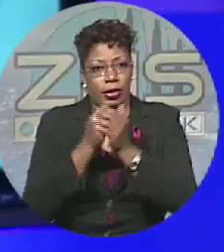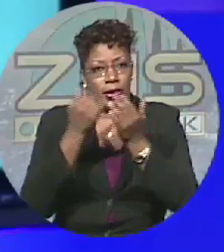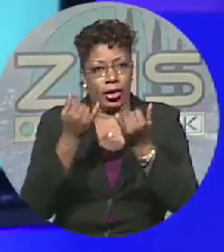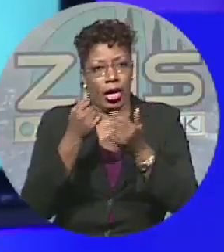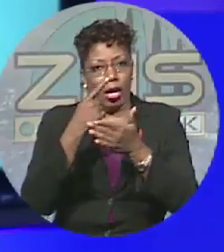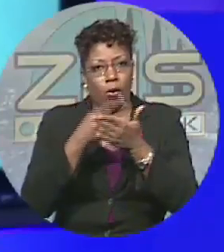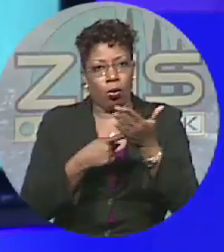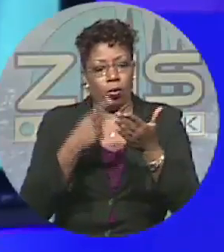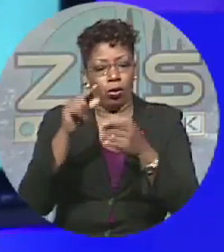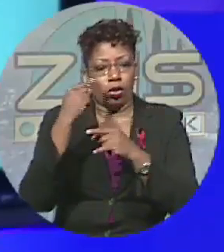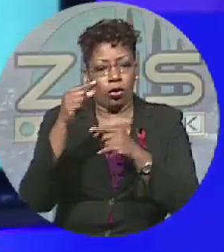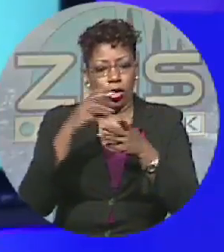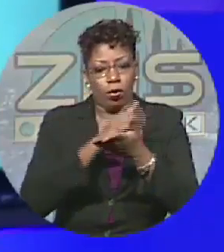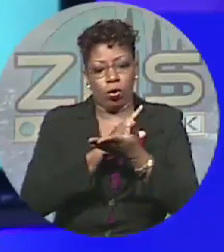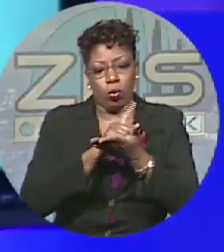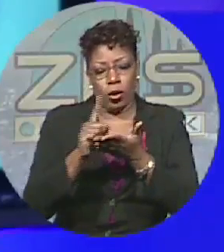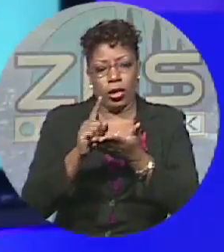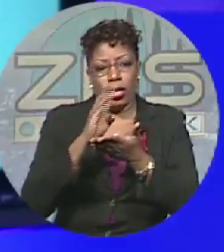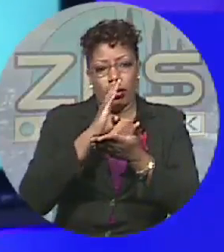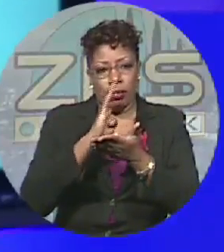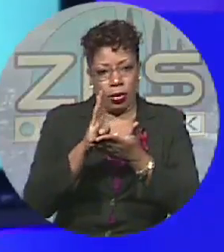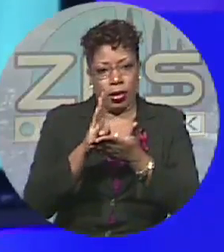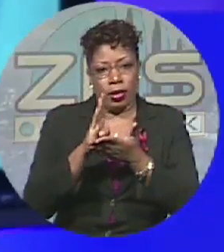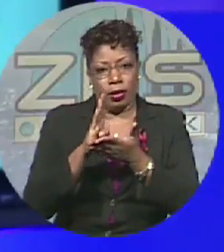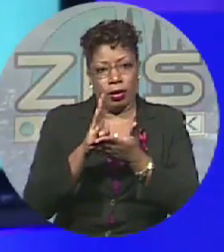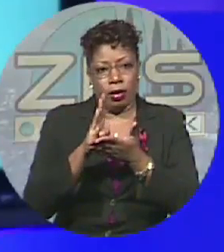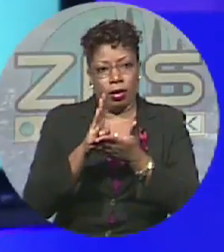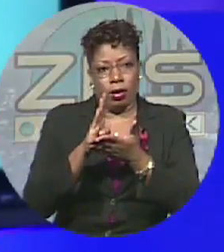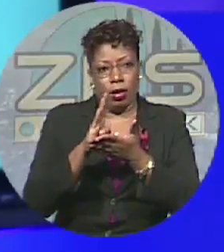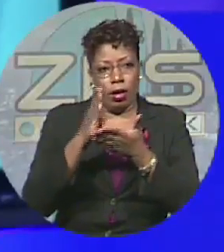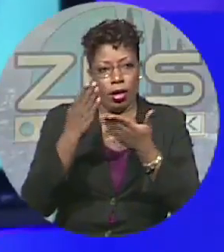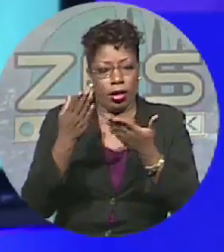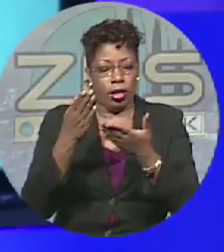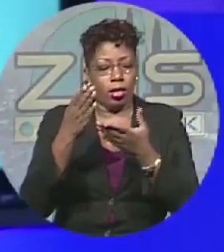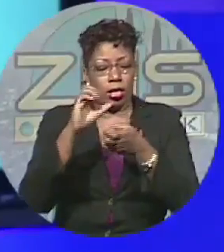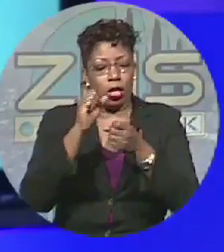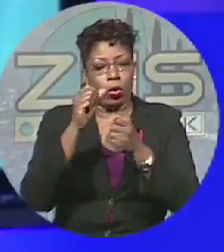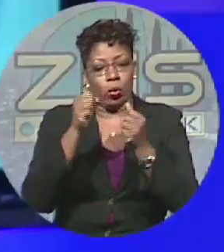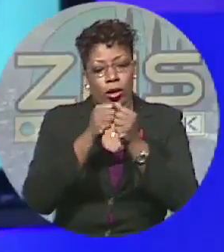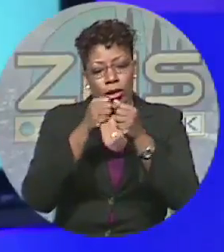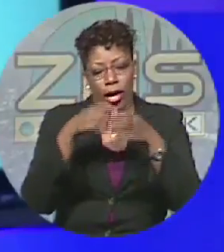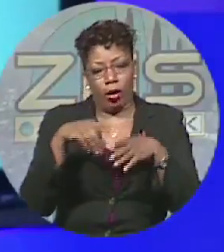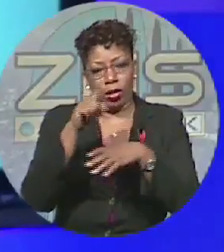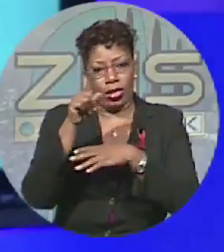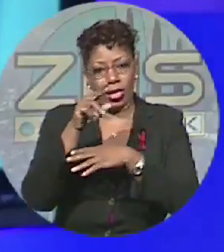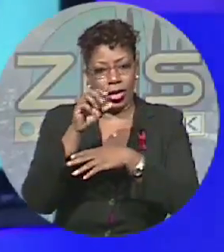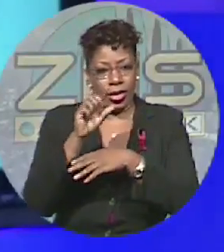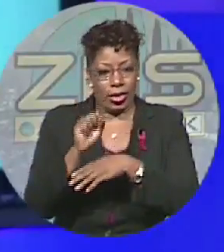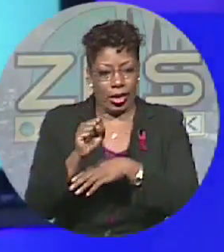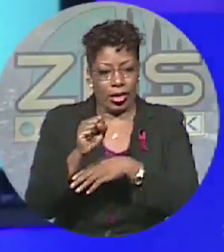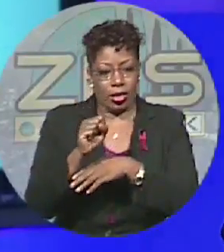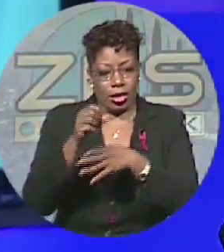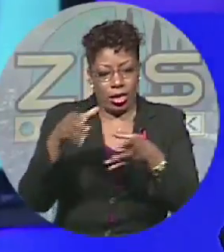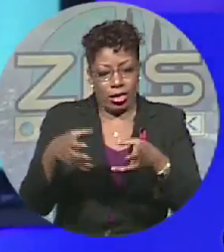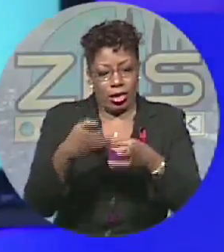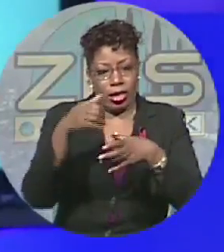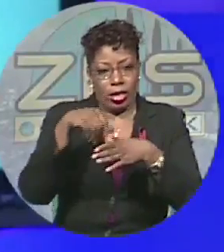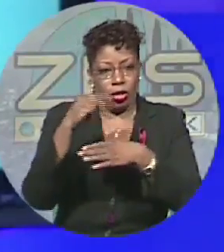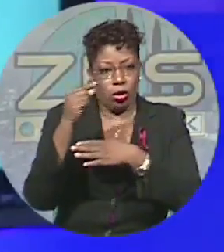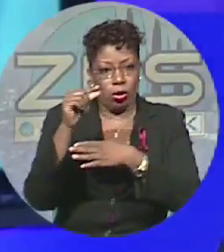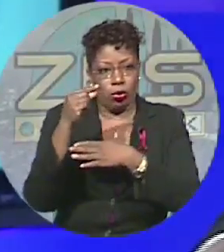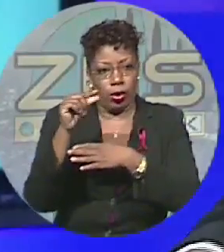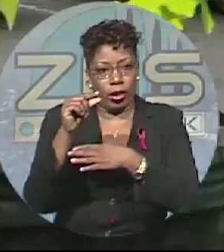Now, what would Green Week be at our Rusty Bethel Drive studios without ZNS really digging into the green?